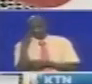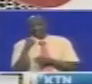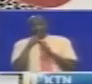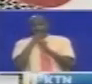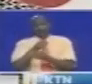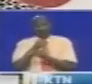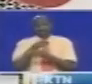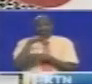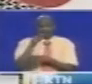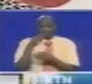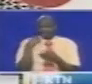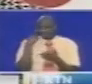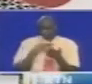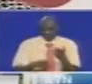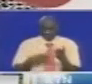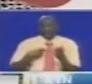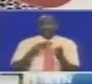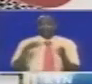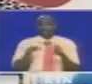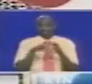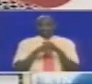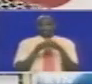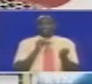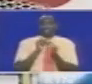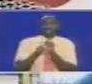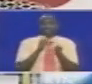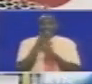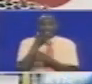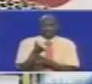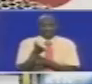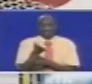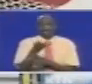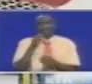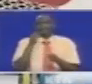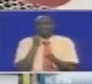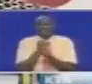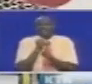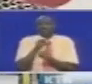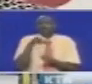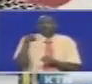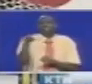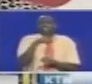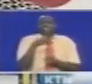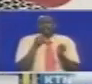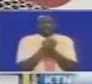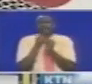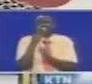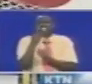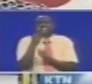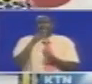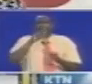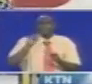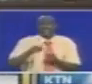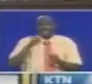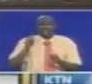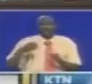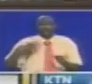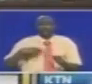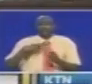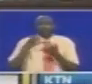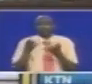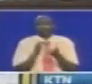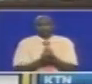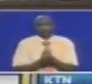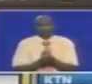that are participating in the race? What is the function of these other 14 million people? While